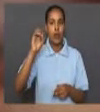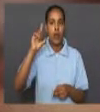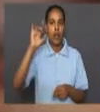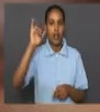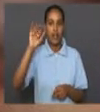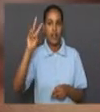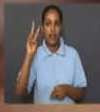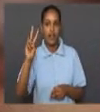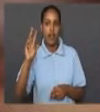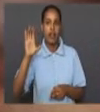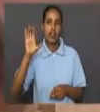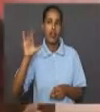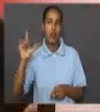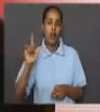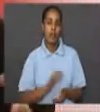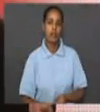polyvinyl chloride.